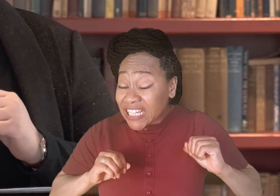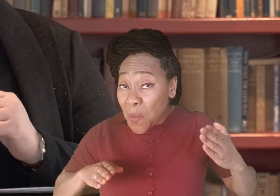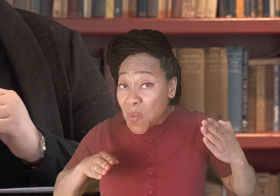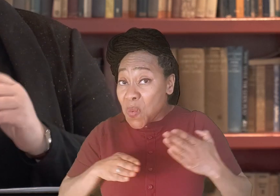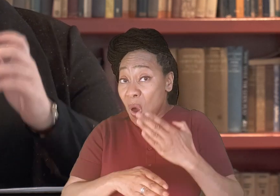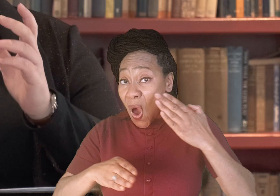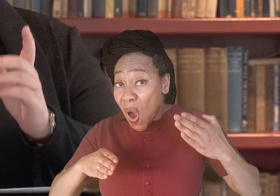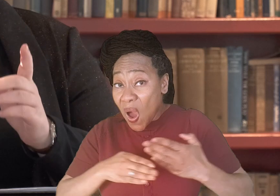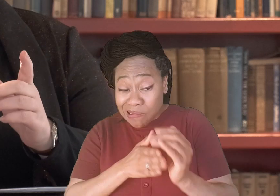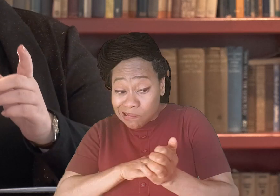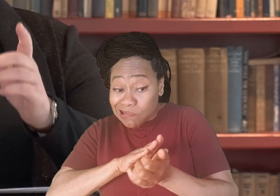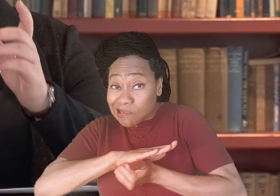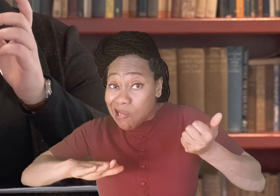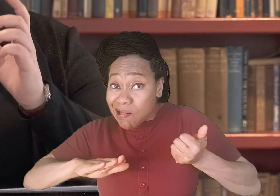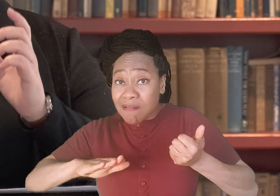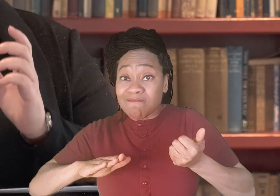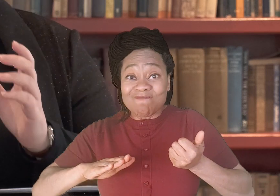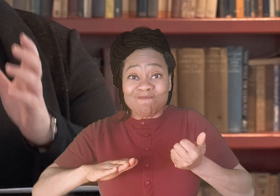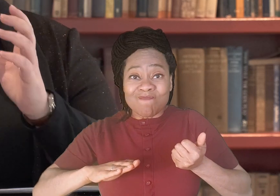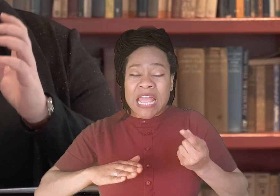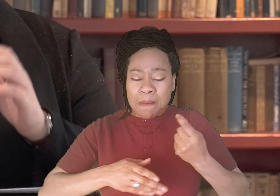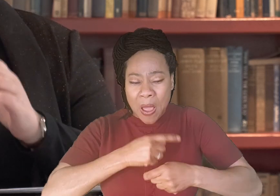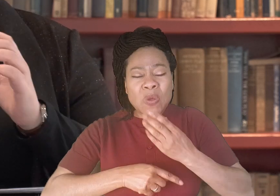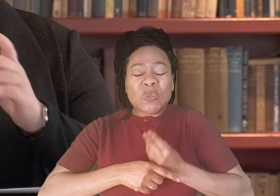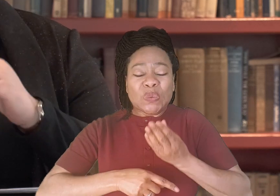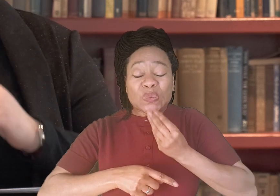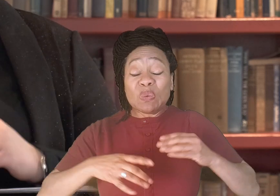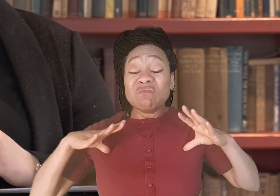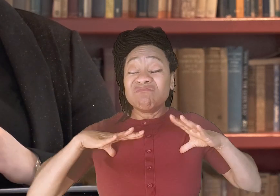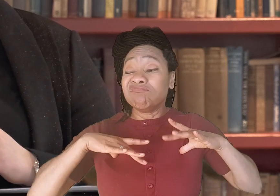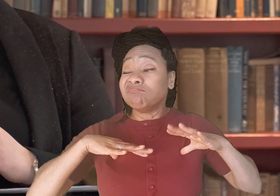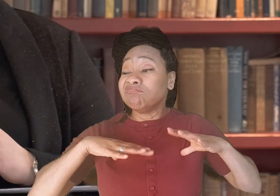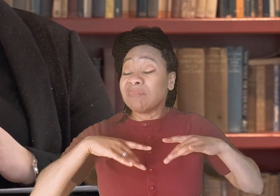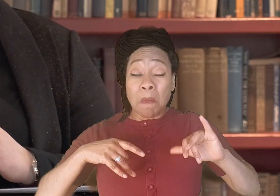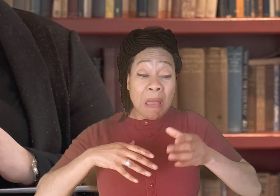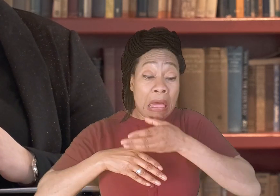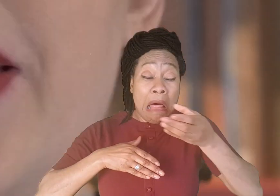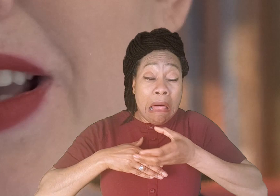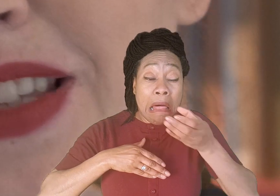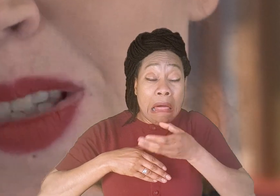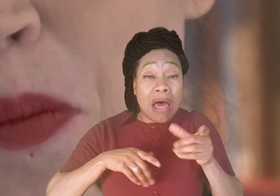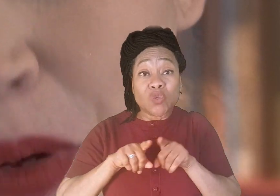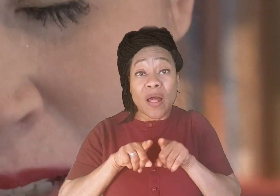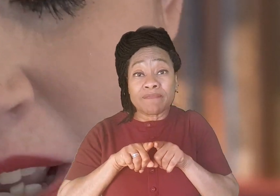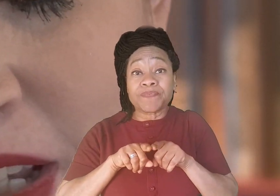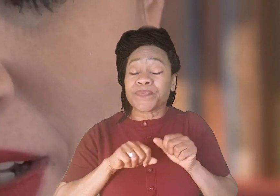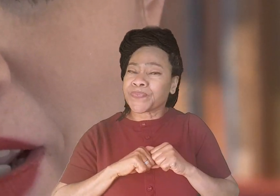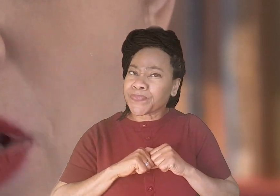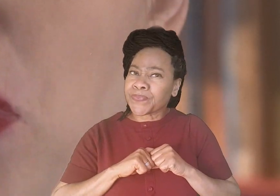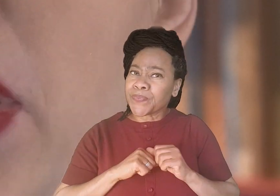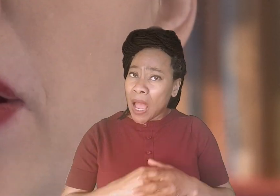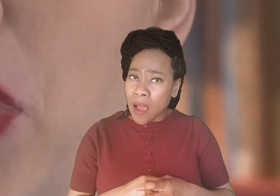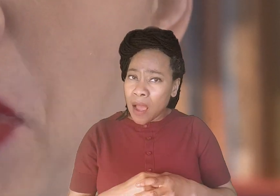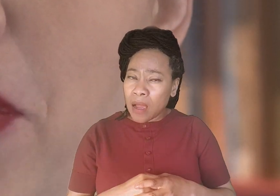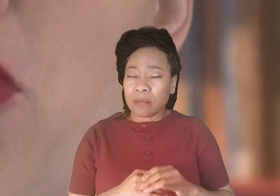industry. He has become accustomed to idleness and perhaps to drink as well. This is